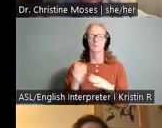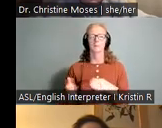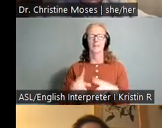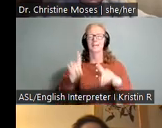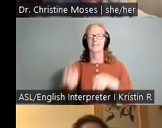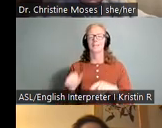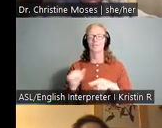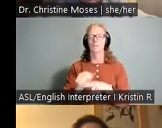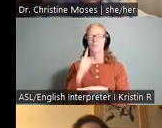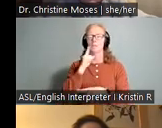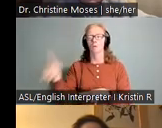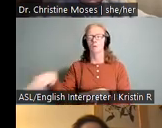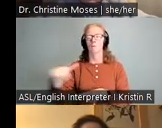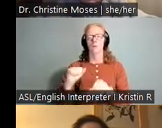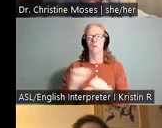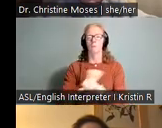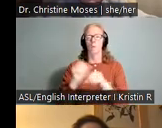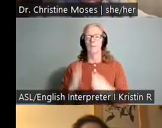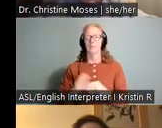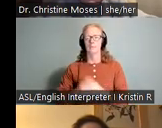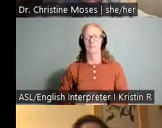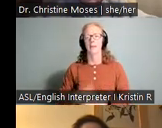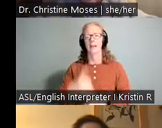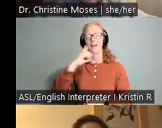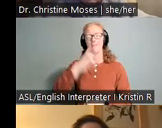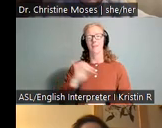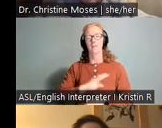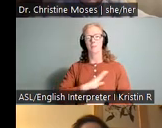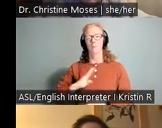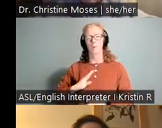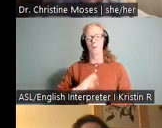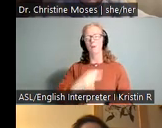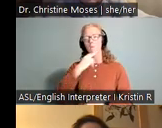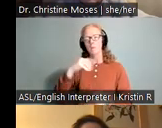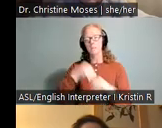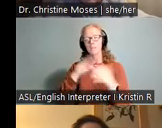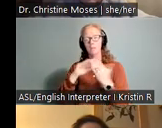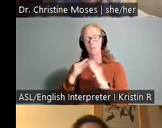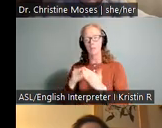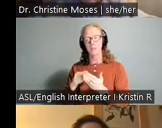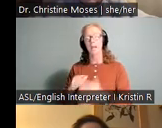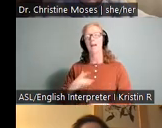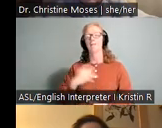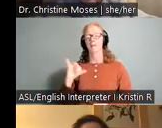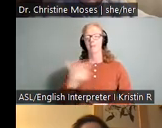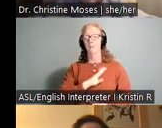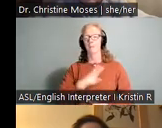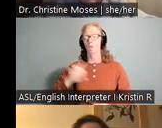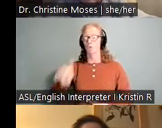attend trainings for sworn employees. I feel like our board is the voice of the community, and I do feel that our board